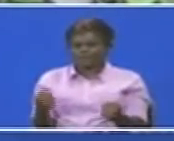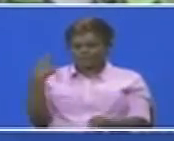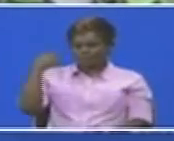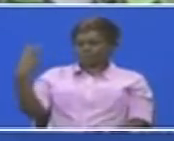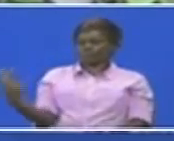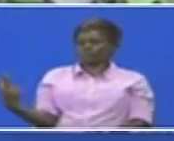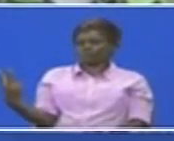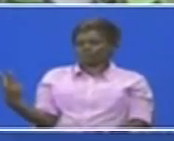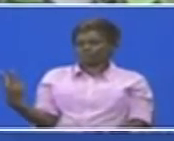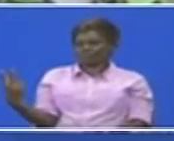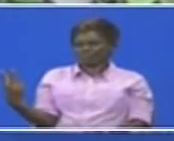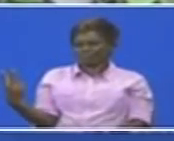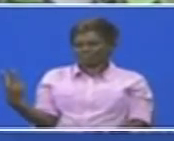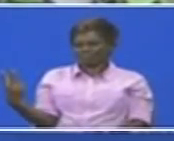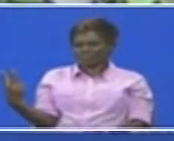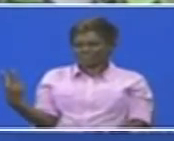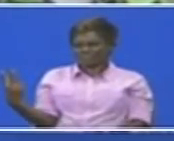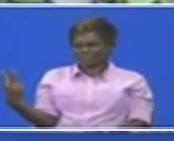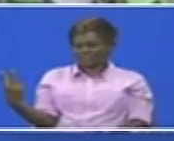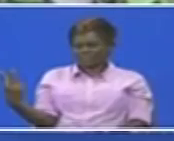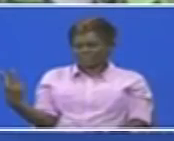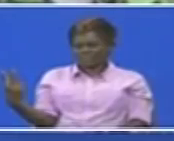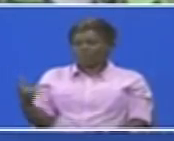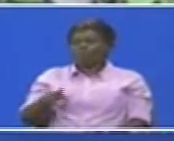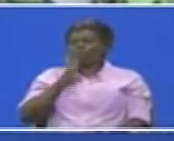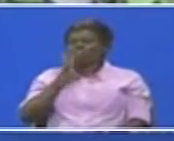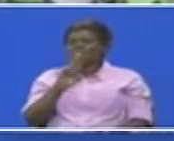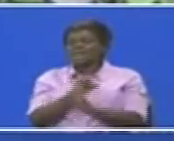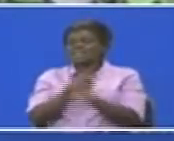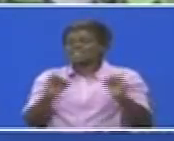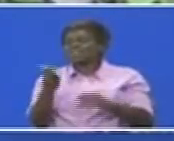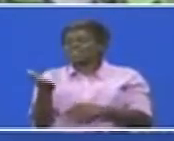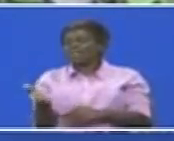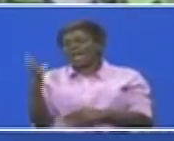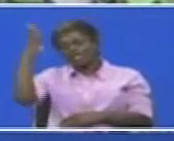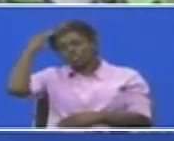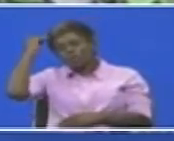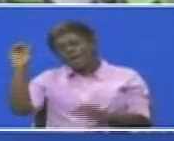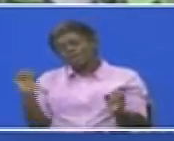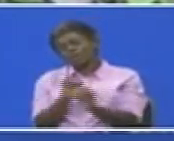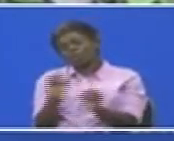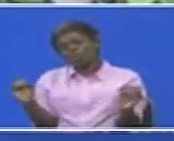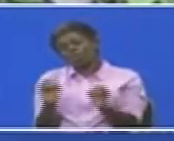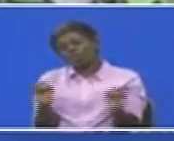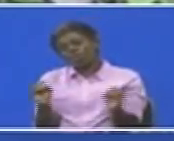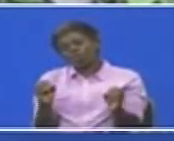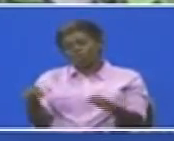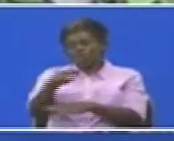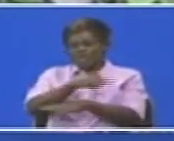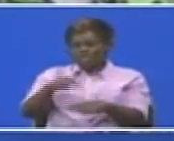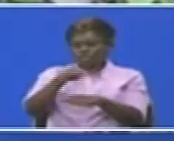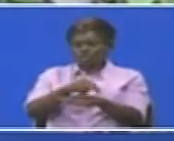two, there was no clean water in Mogadishu. There was no national